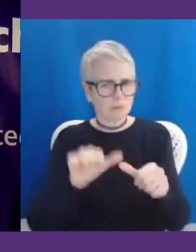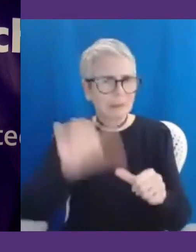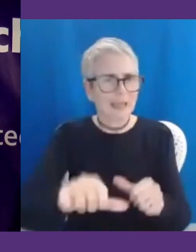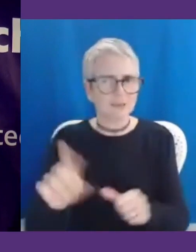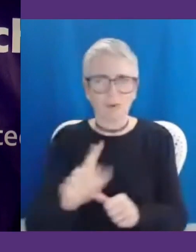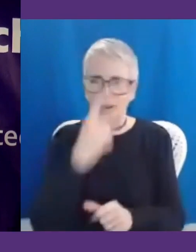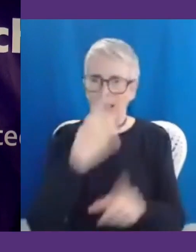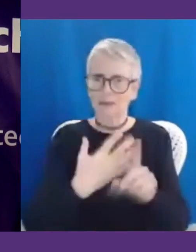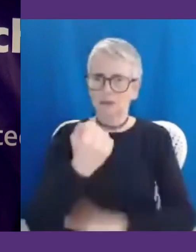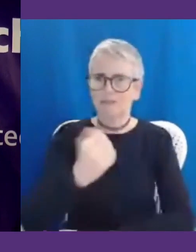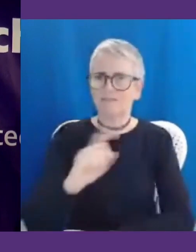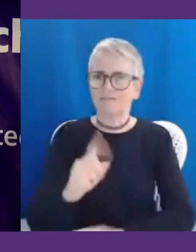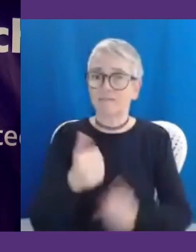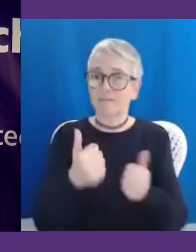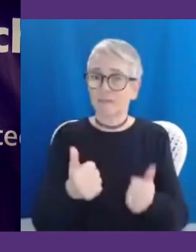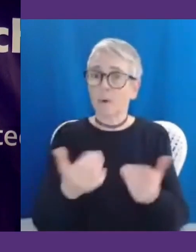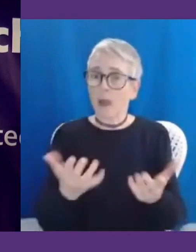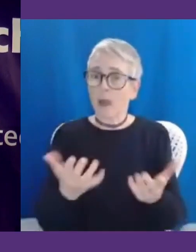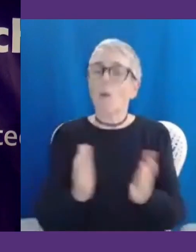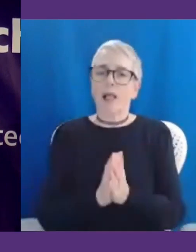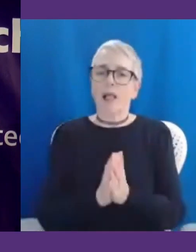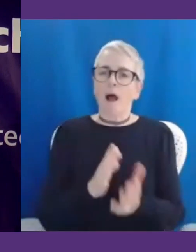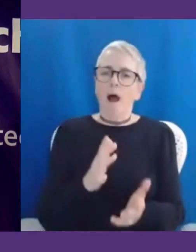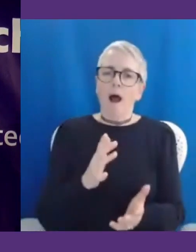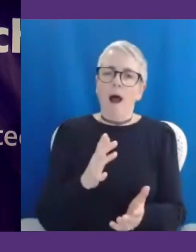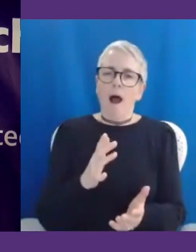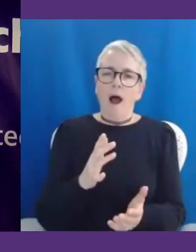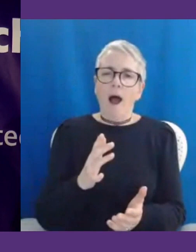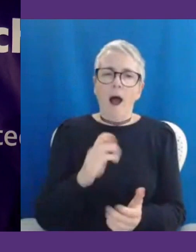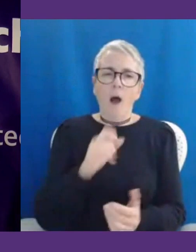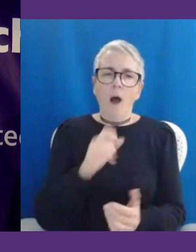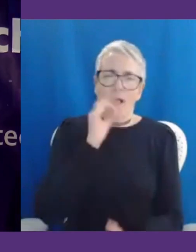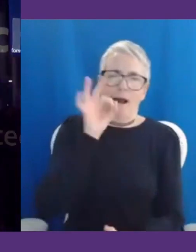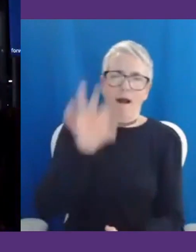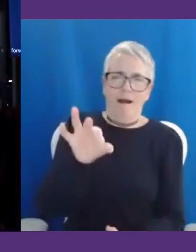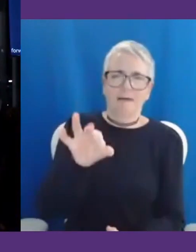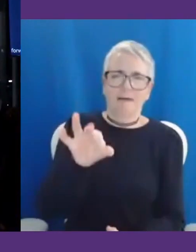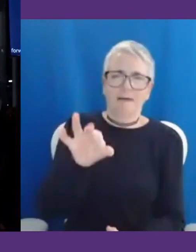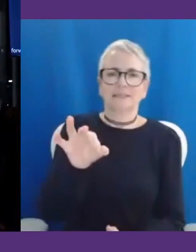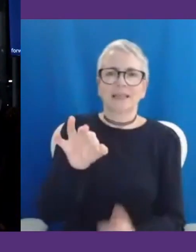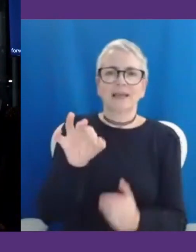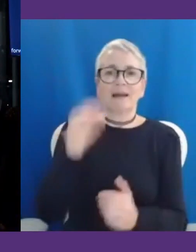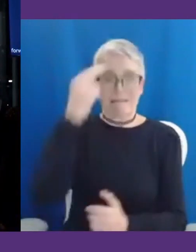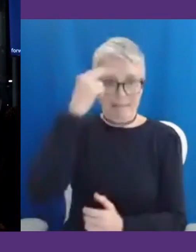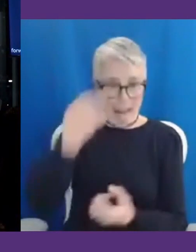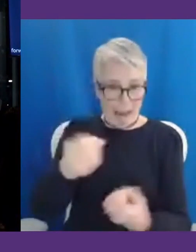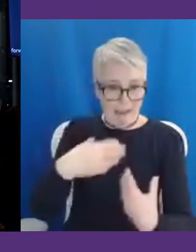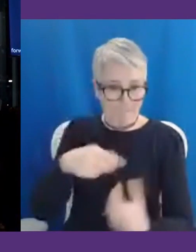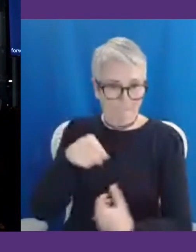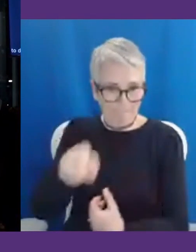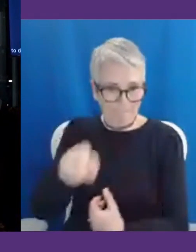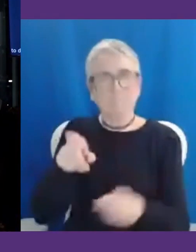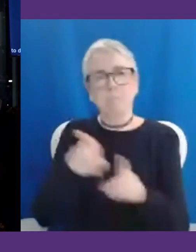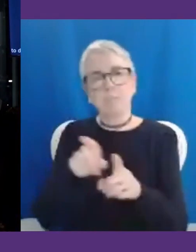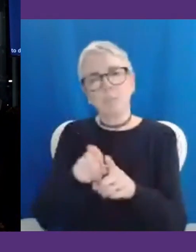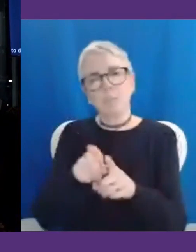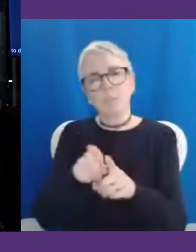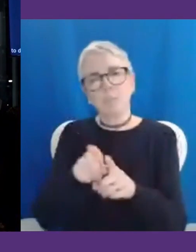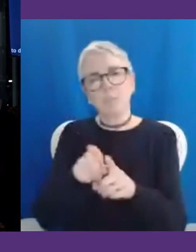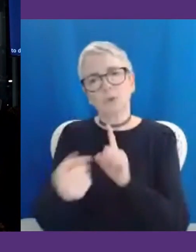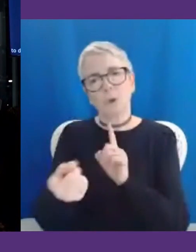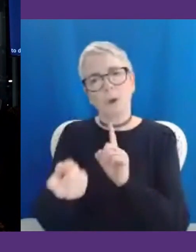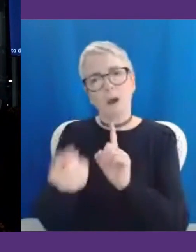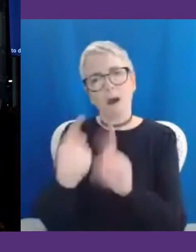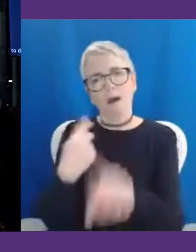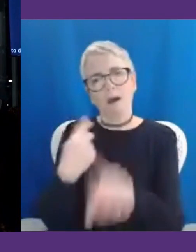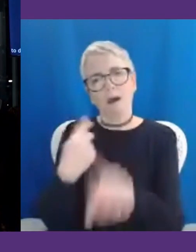towards. So what I'm going to do is for each of the panelists, I'm going to ask them to introduce themselves and just respond briefly about one